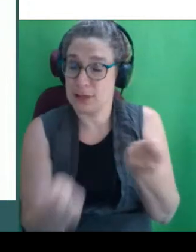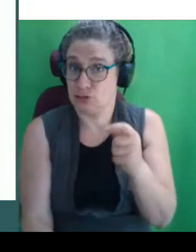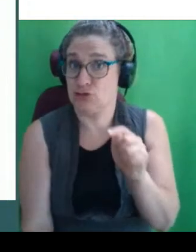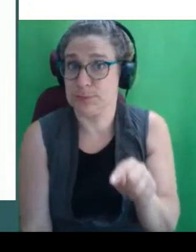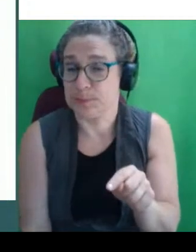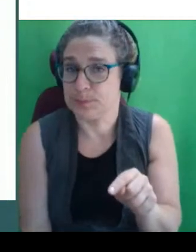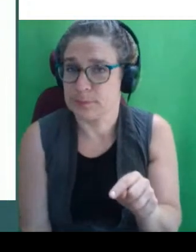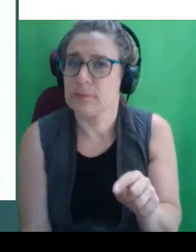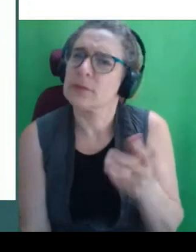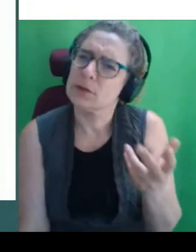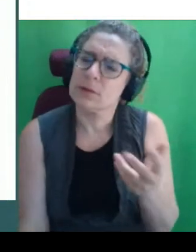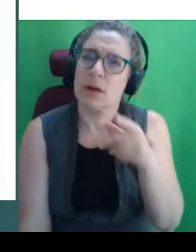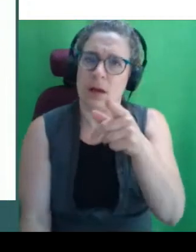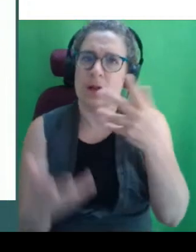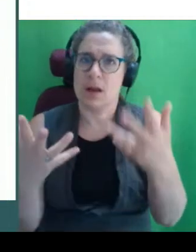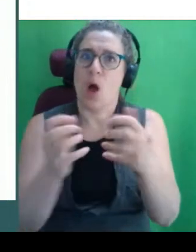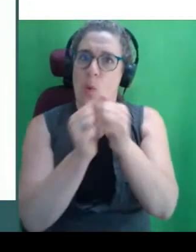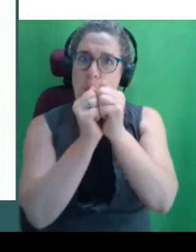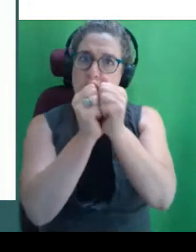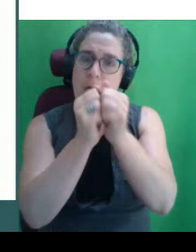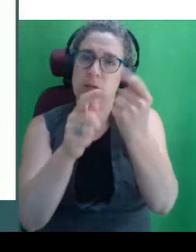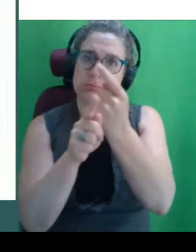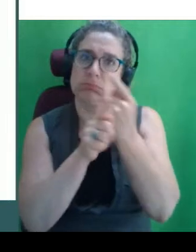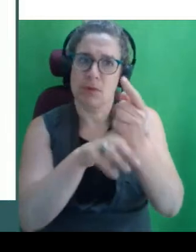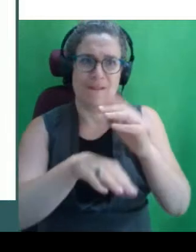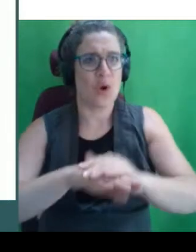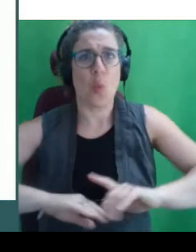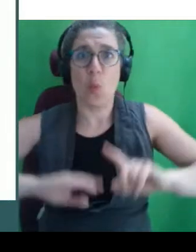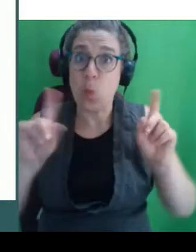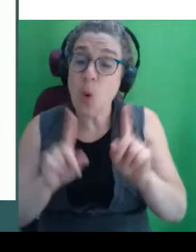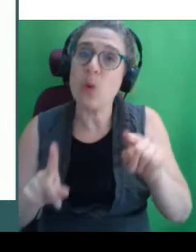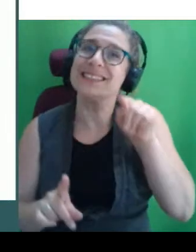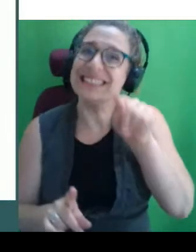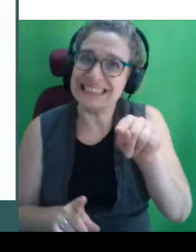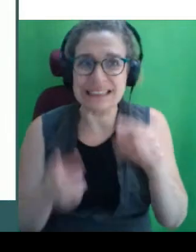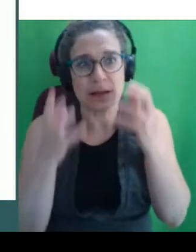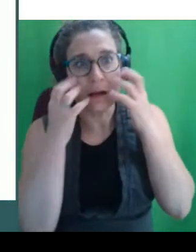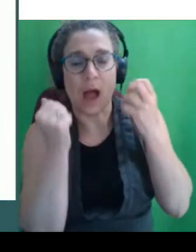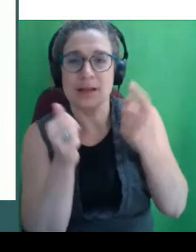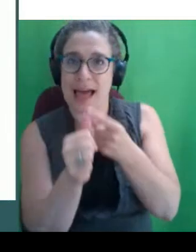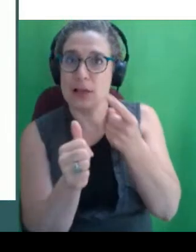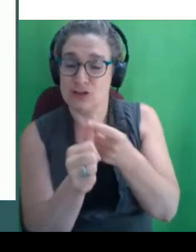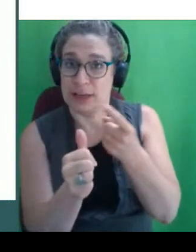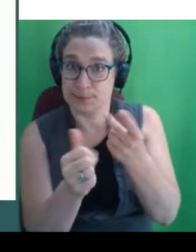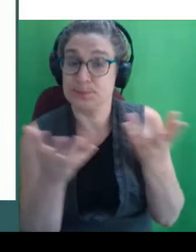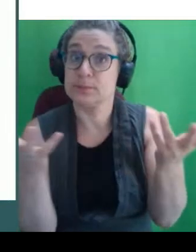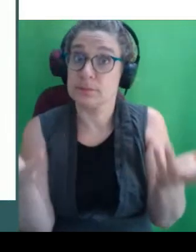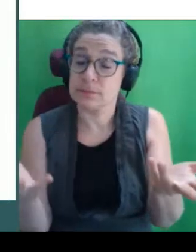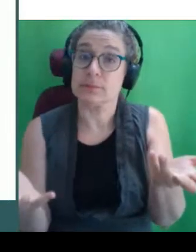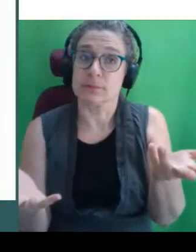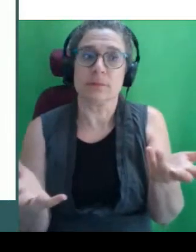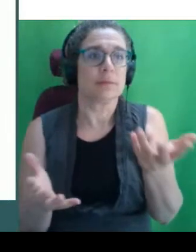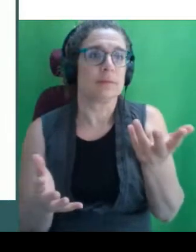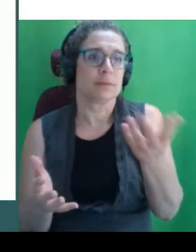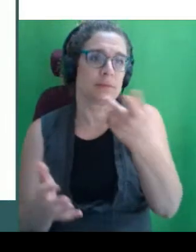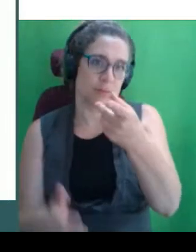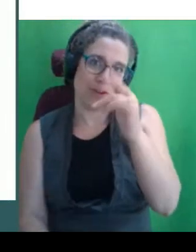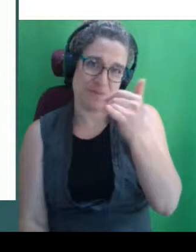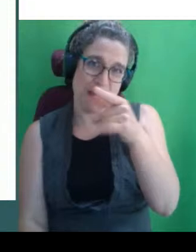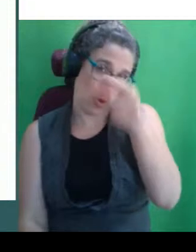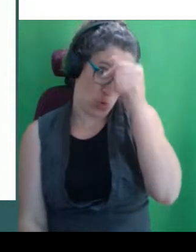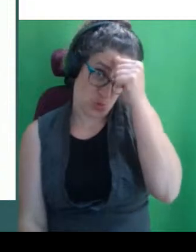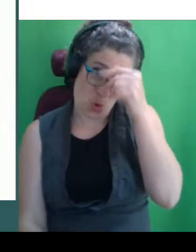about what actually is cat allergy. Well, from today's talk, you will know now that allergy